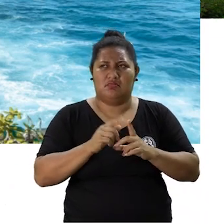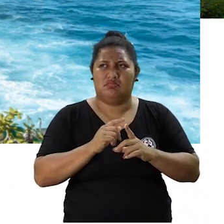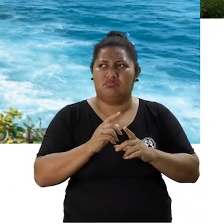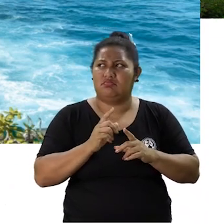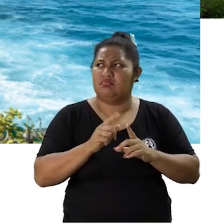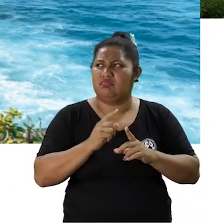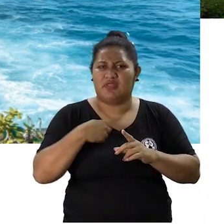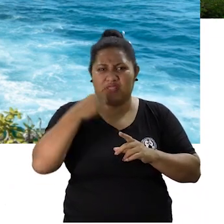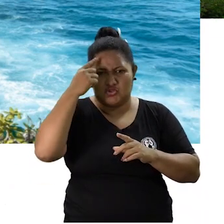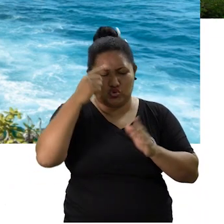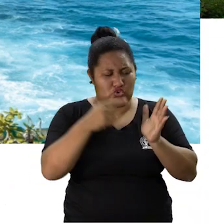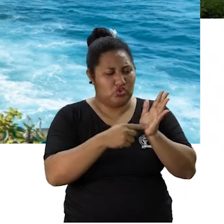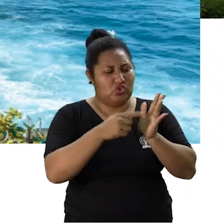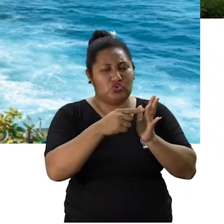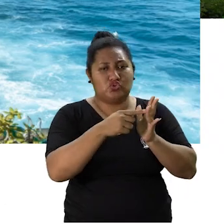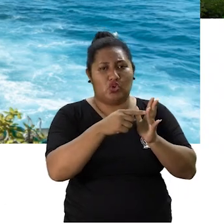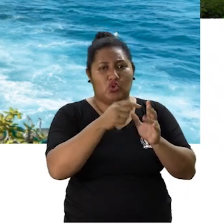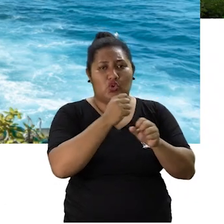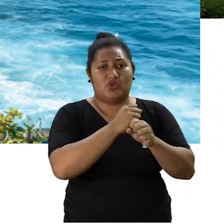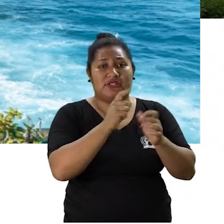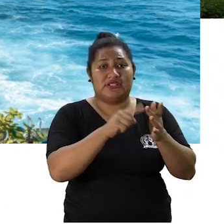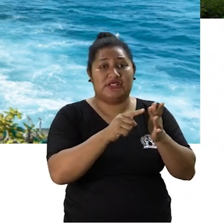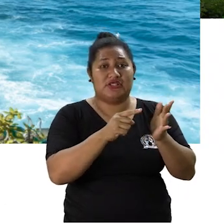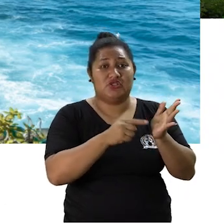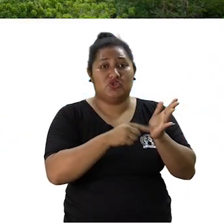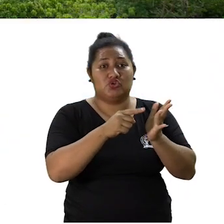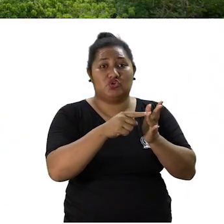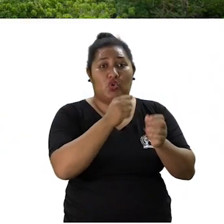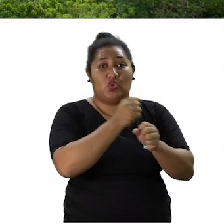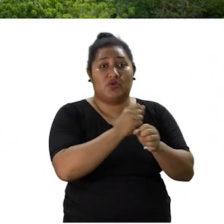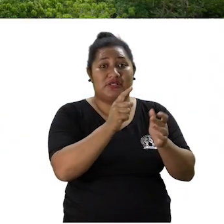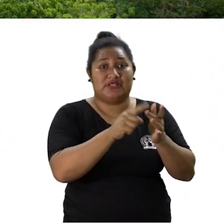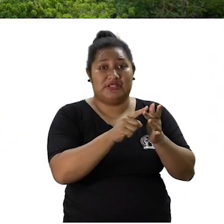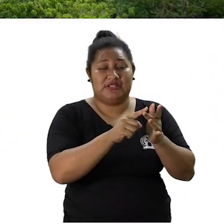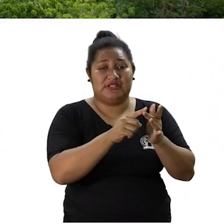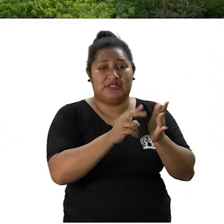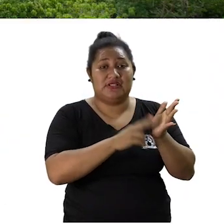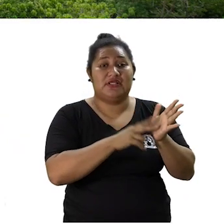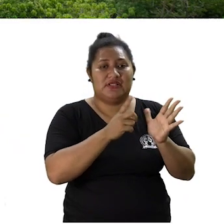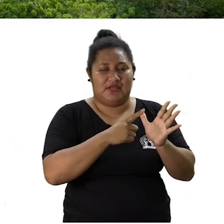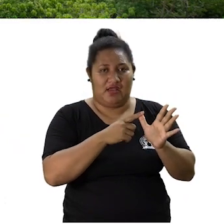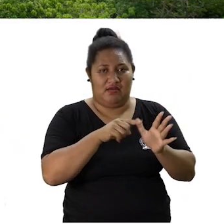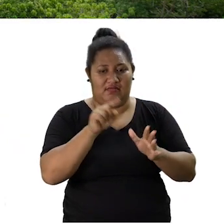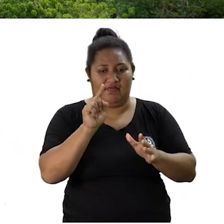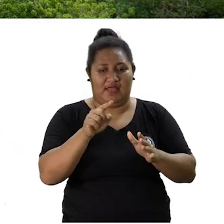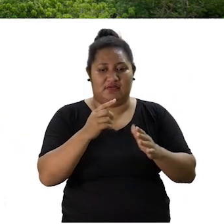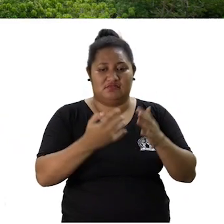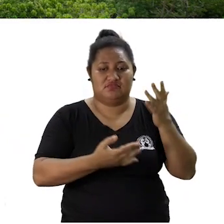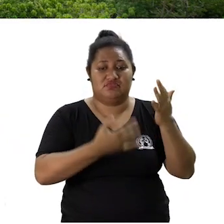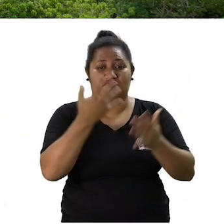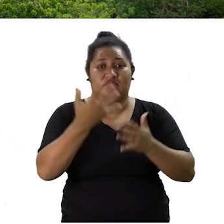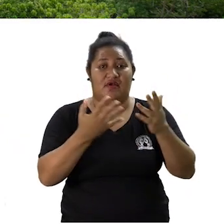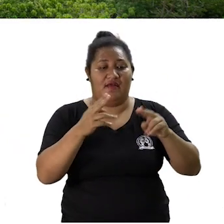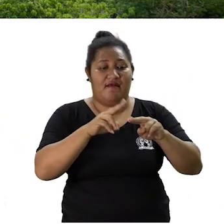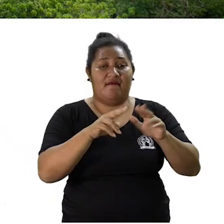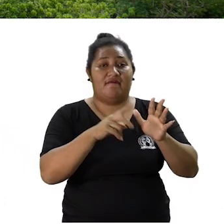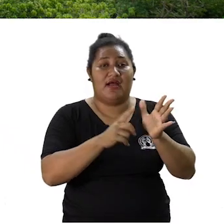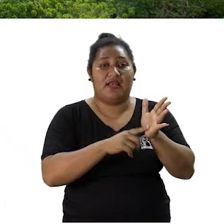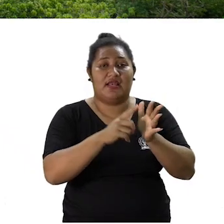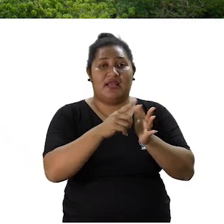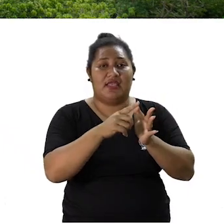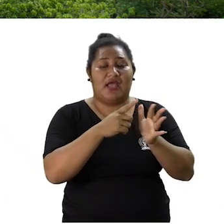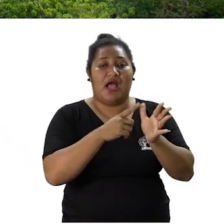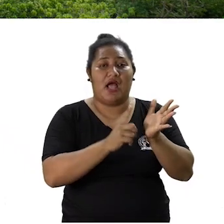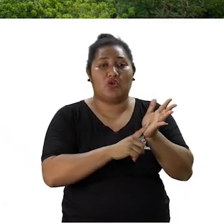tungtunginga le vaenga lea. Previous one is rainforest at Falealupo.